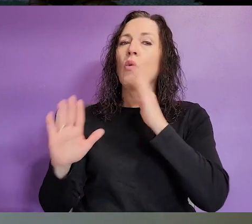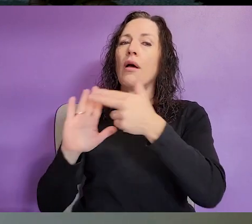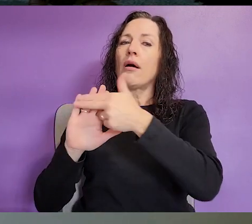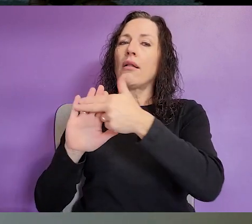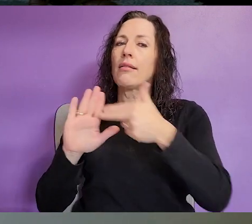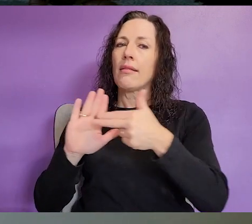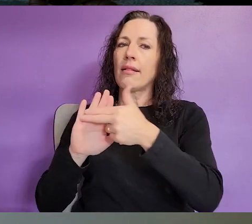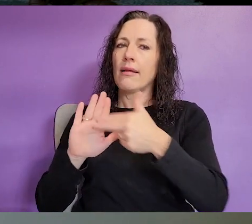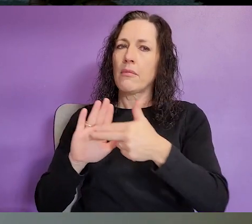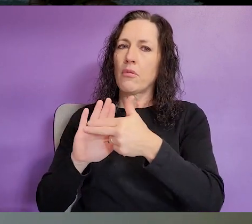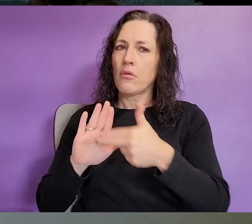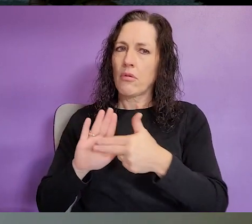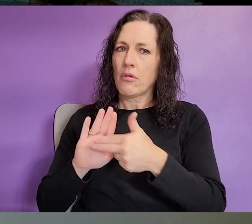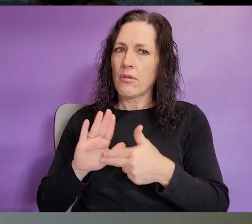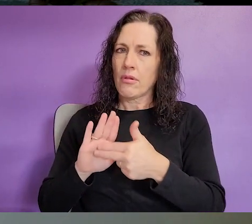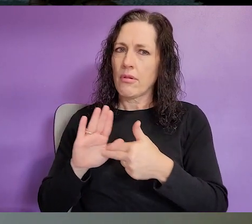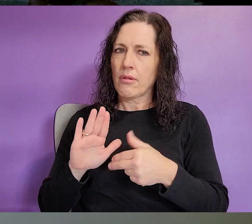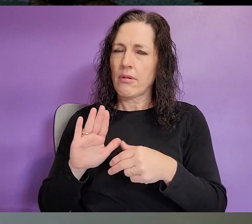label